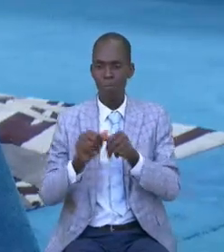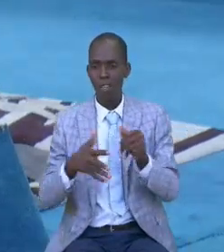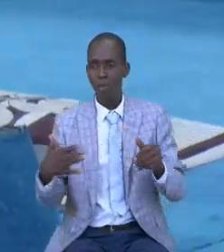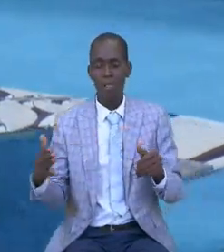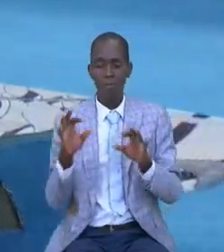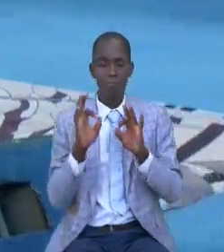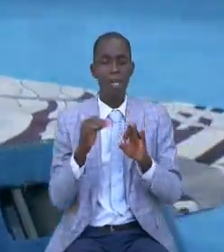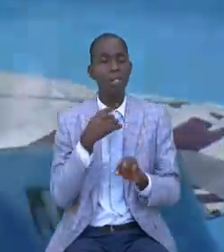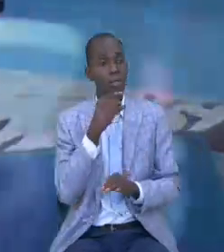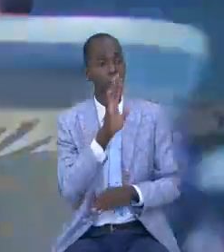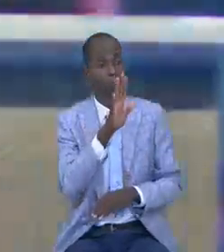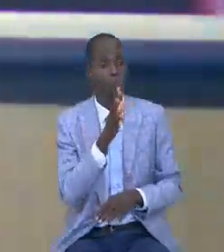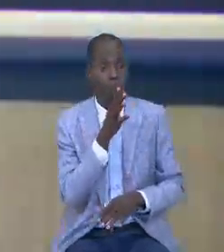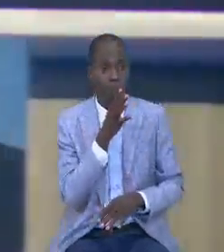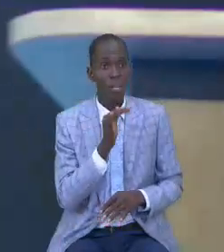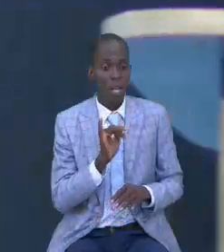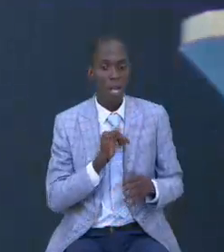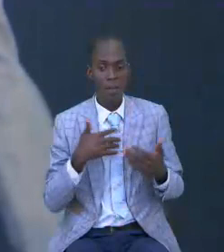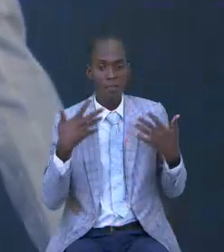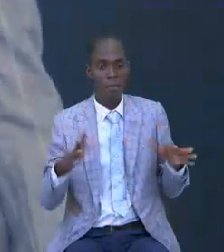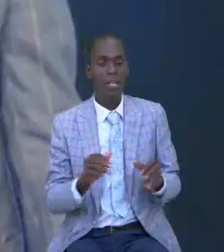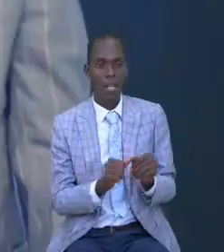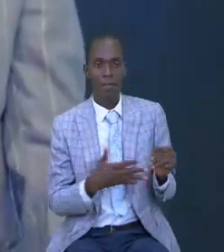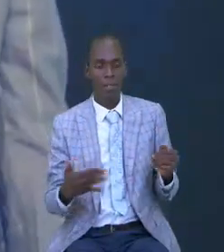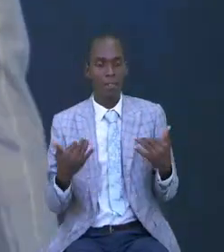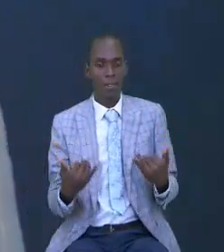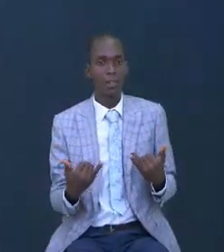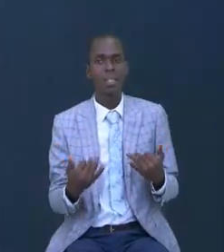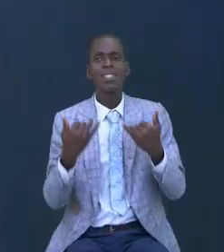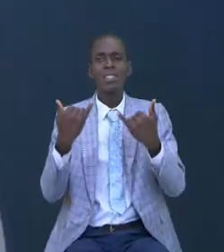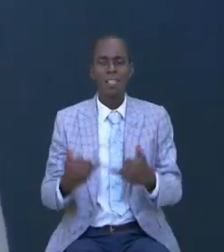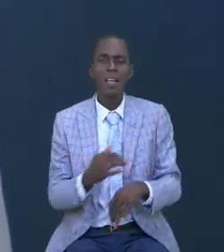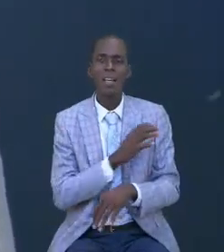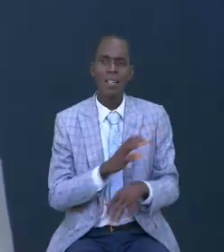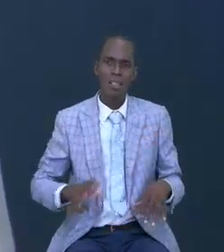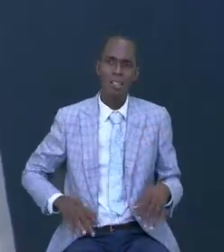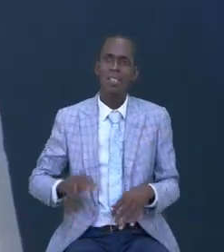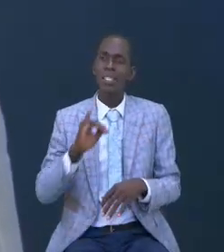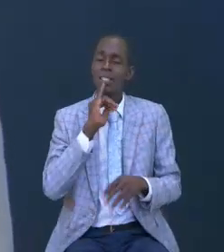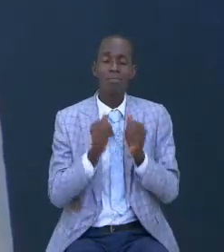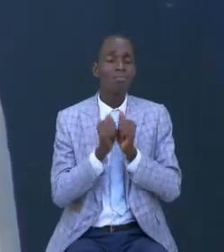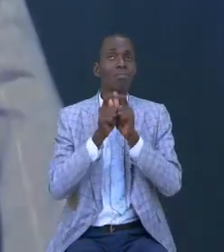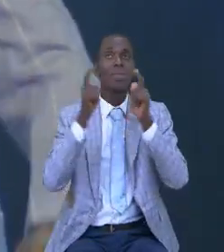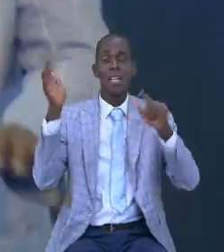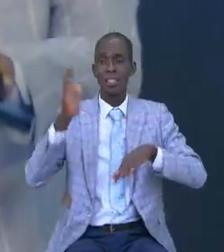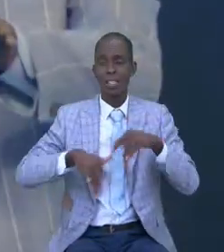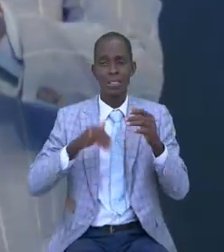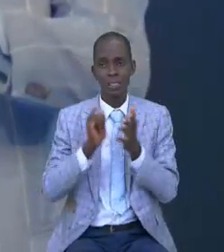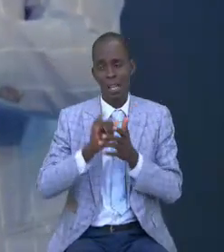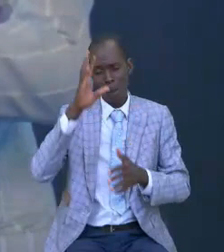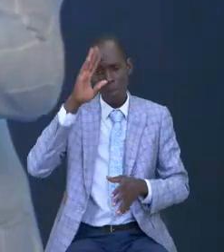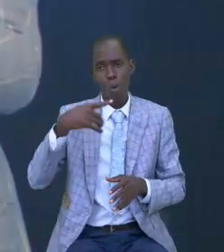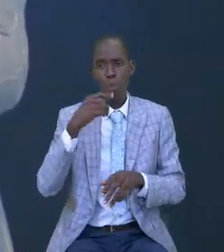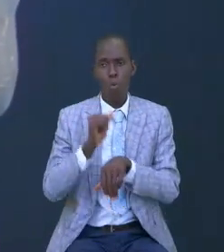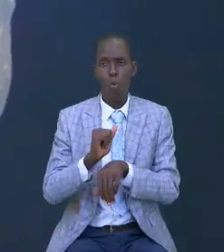says, madam, everything is all right now. Christ is greater than the plumber, and when he